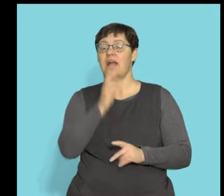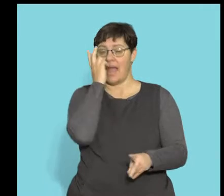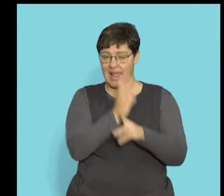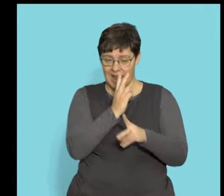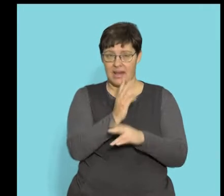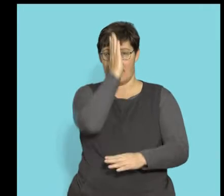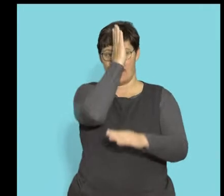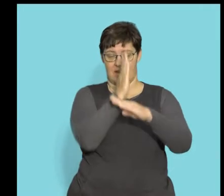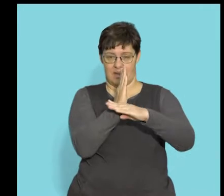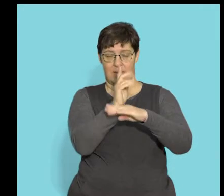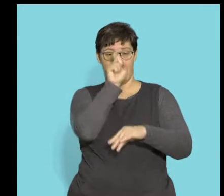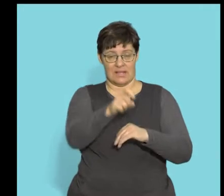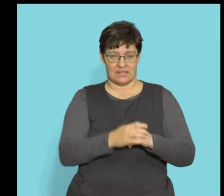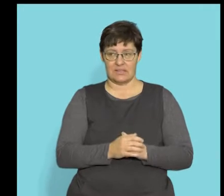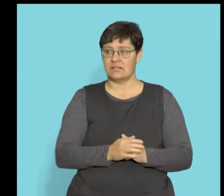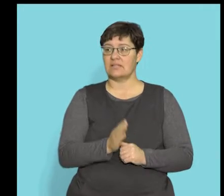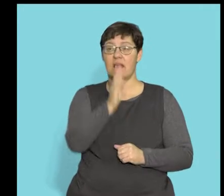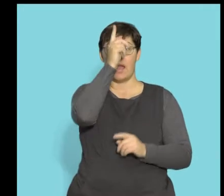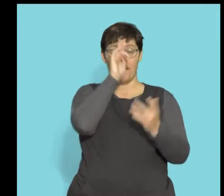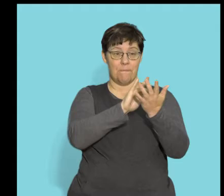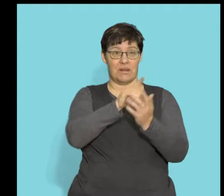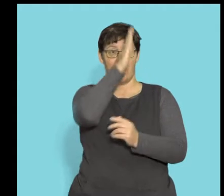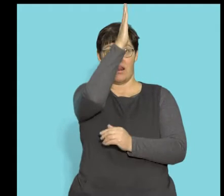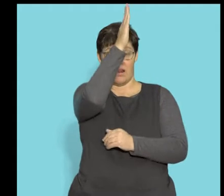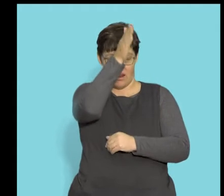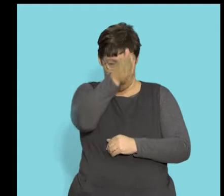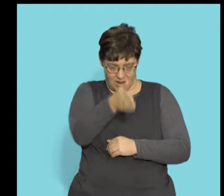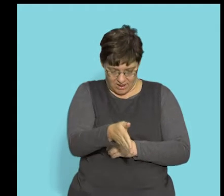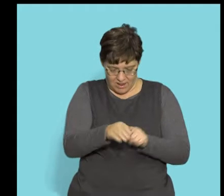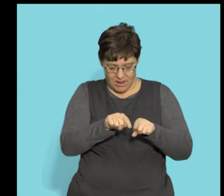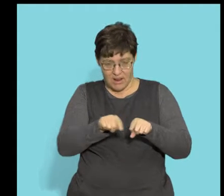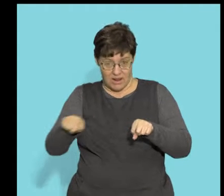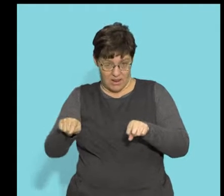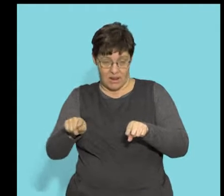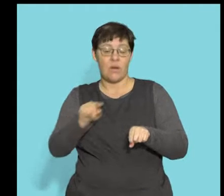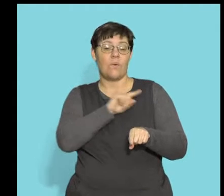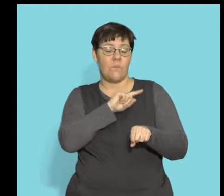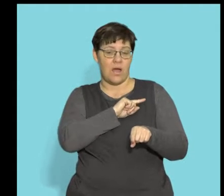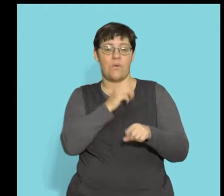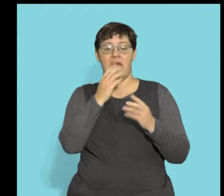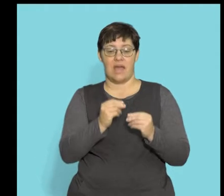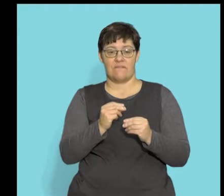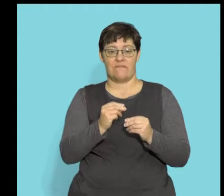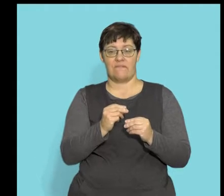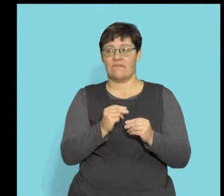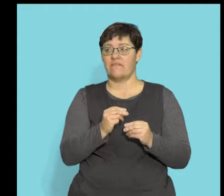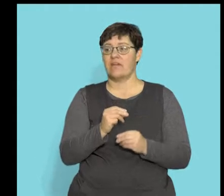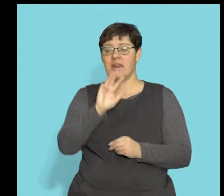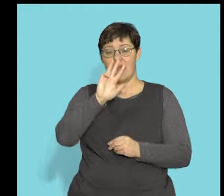perpendicular height. We can see this perpendicular height has been labeled specifically because we have this right angle